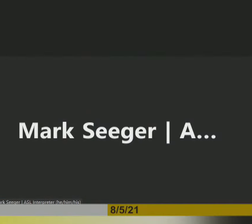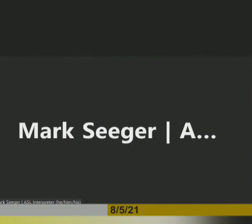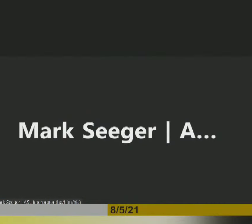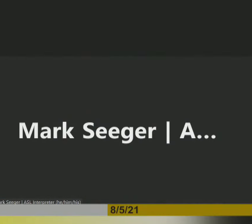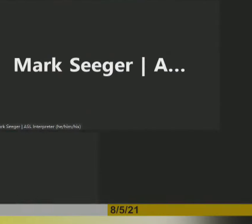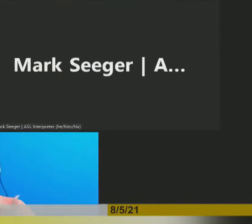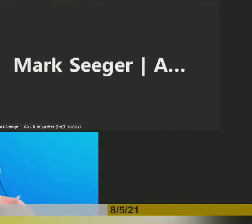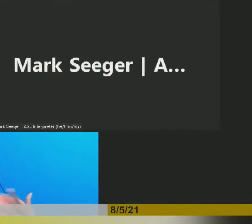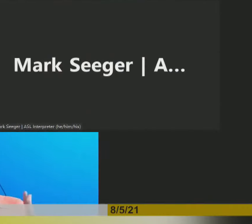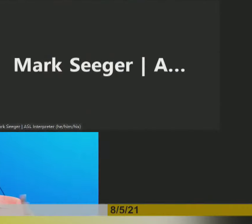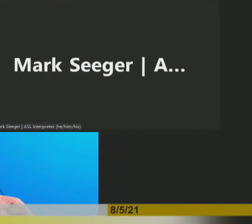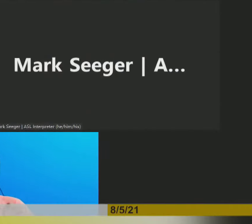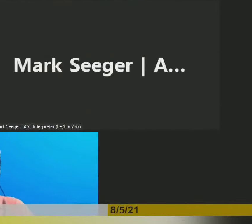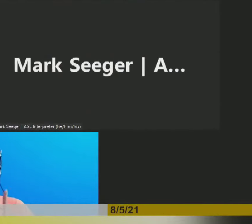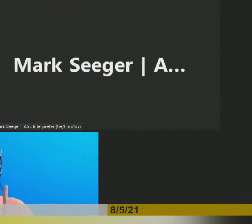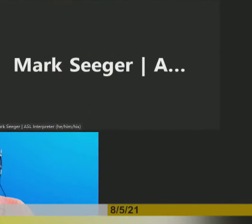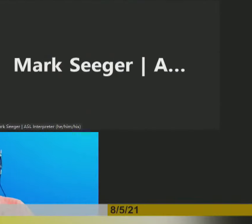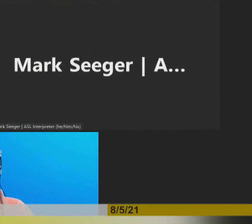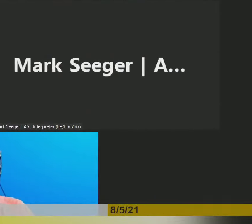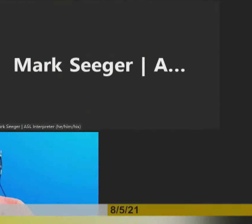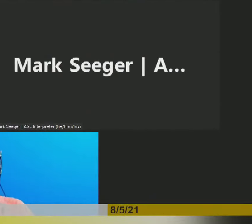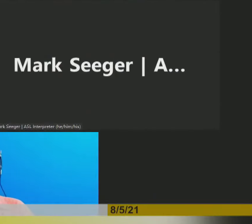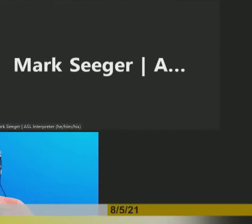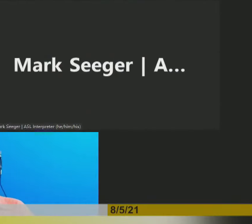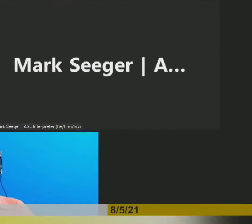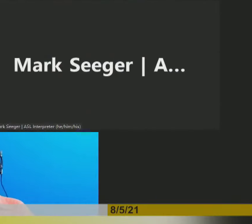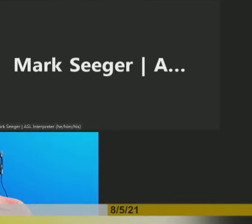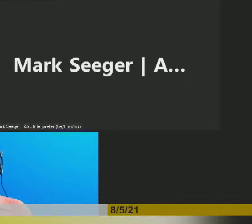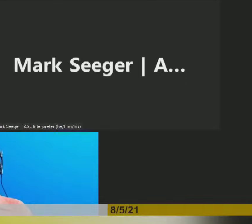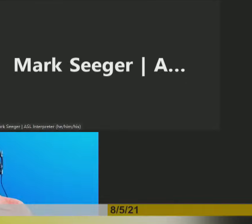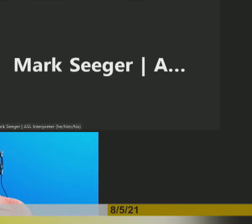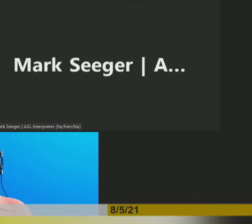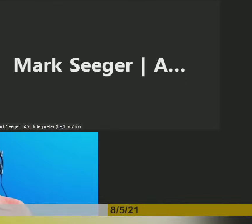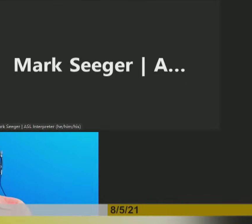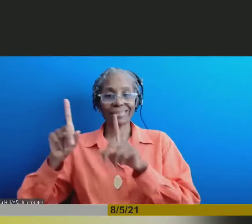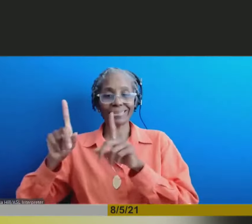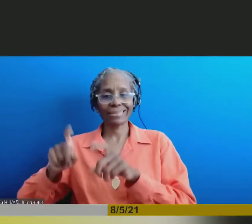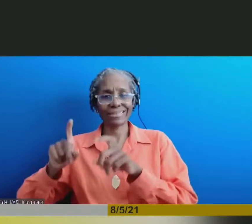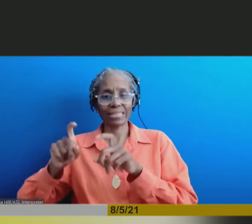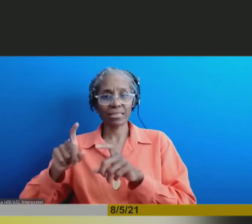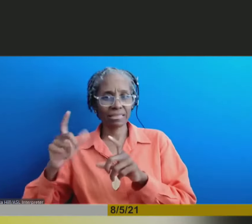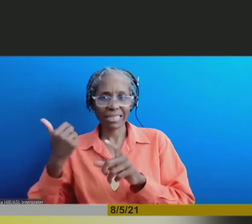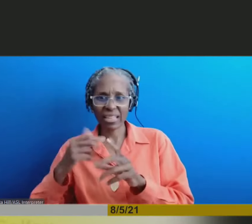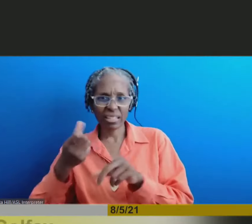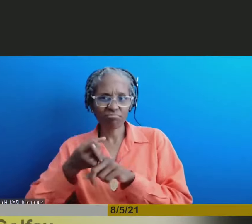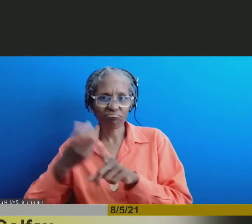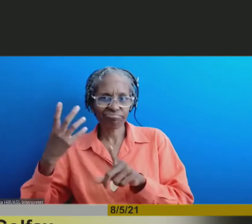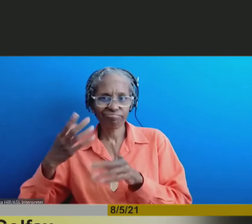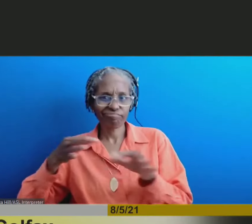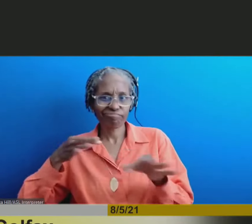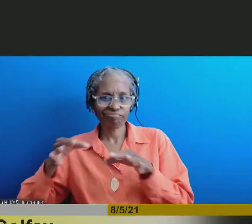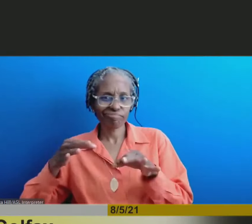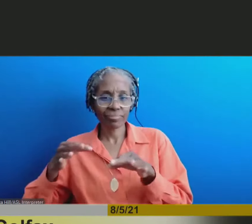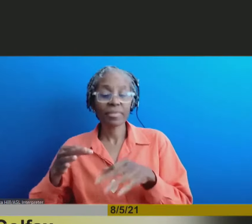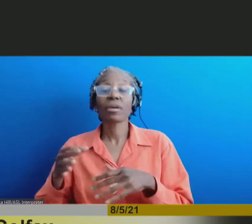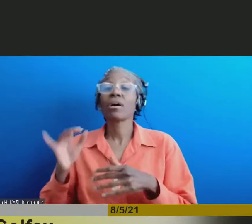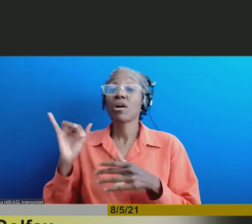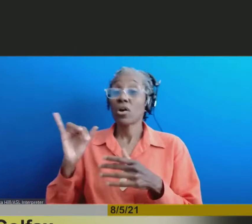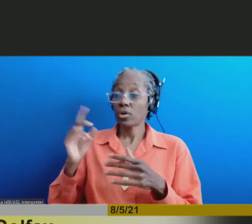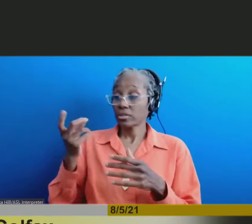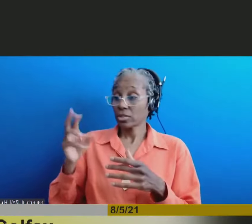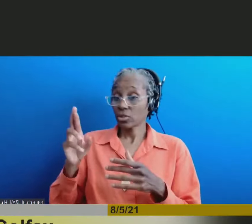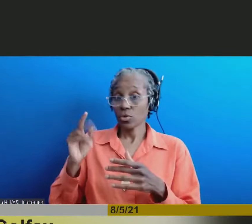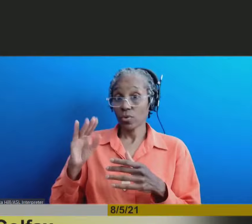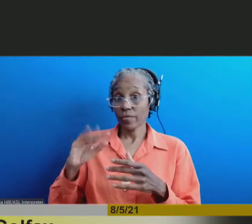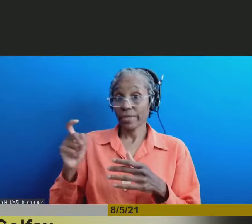I don't know if you want to share any thoughts about rapid tests. Well, I think that, if people are able to avail themselves of using